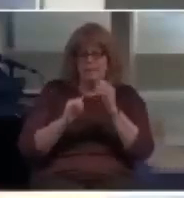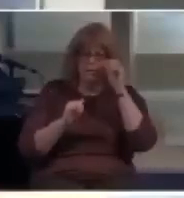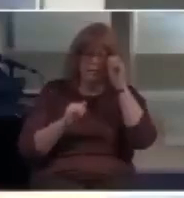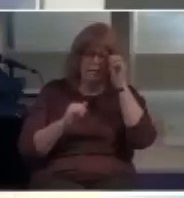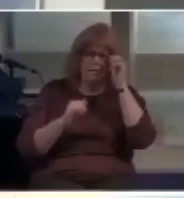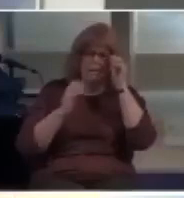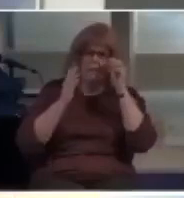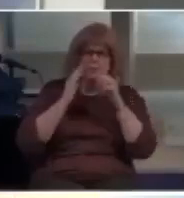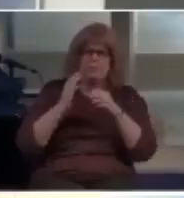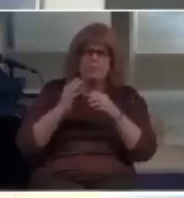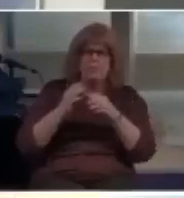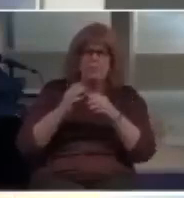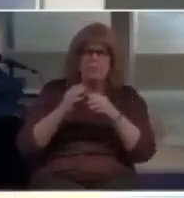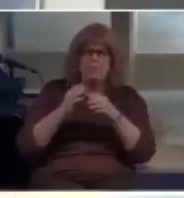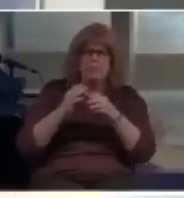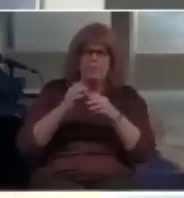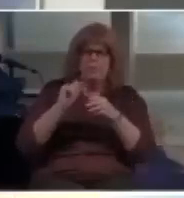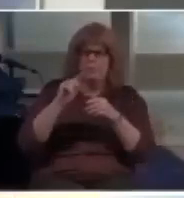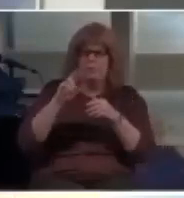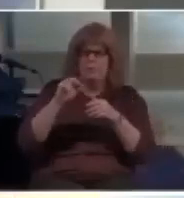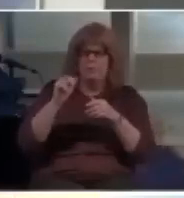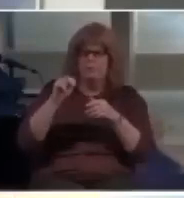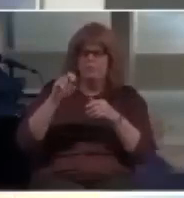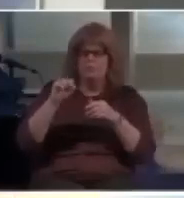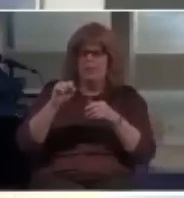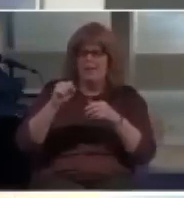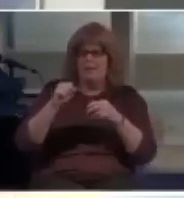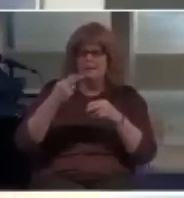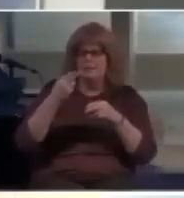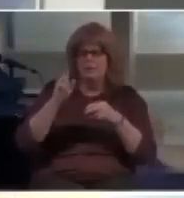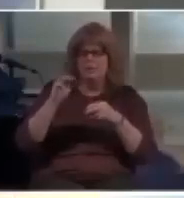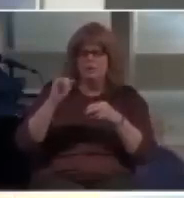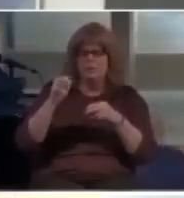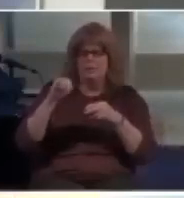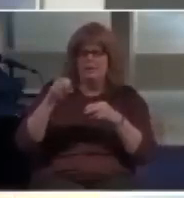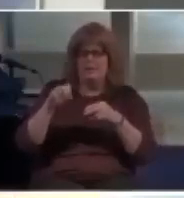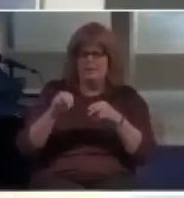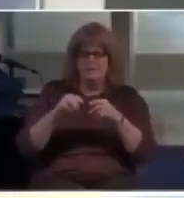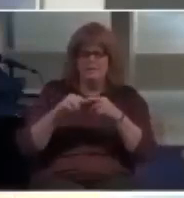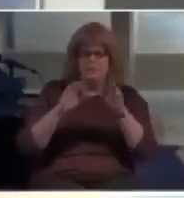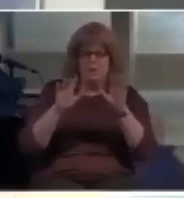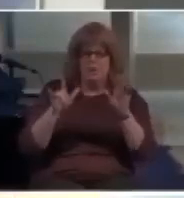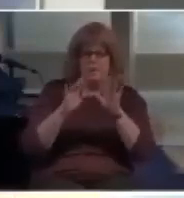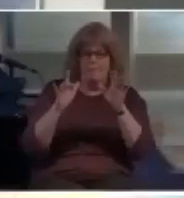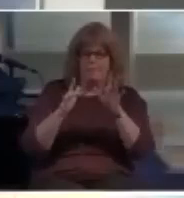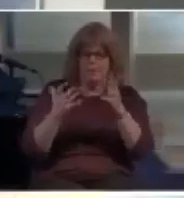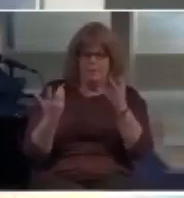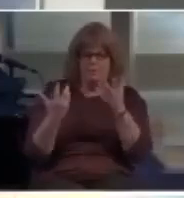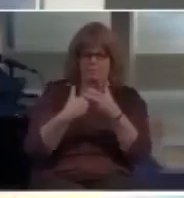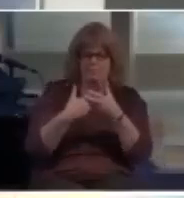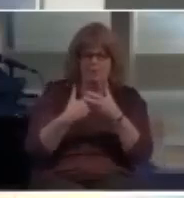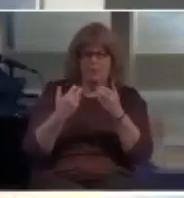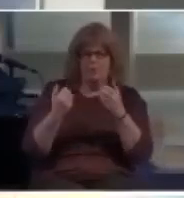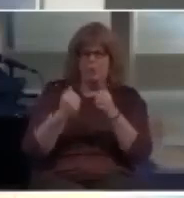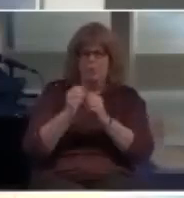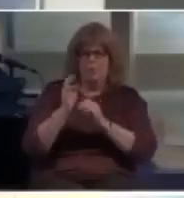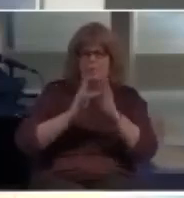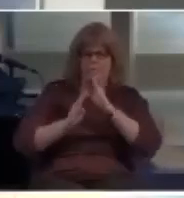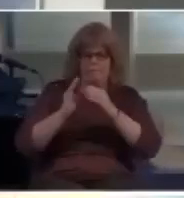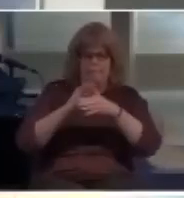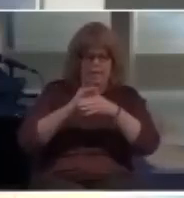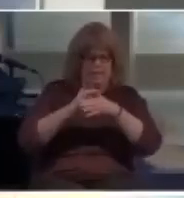know, transhumanism, where a computer is going to be mashed in with